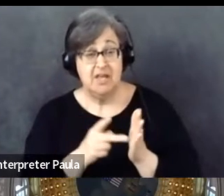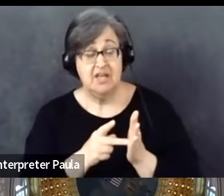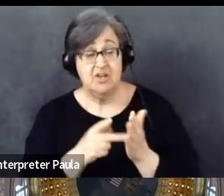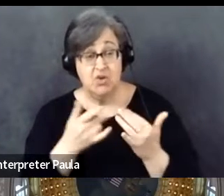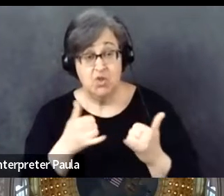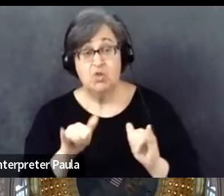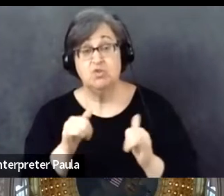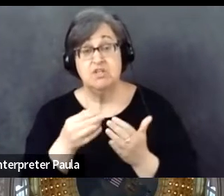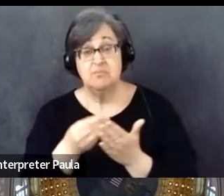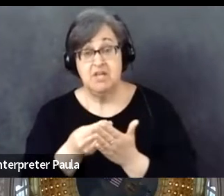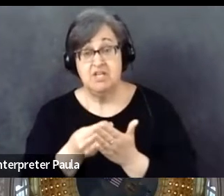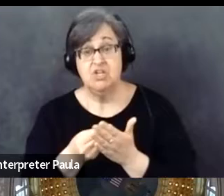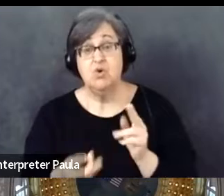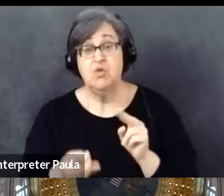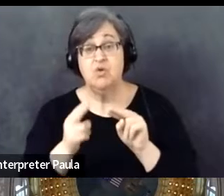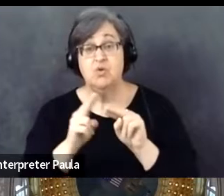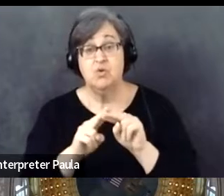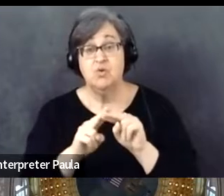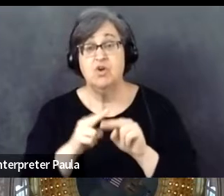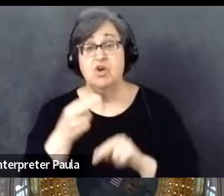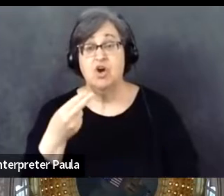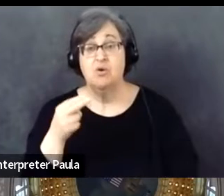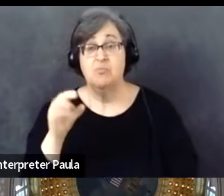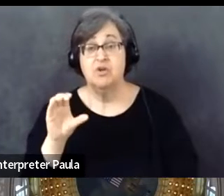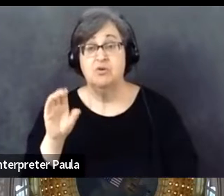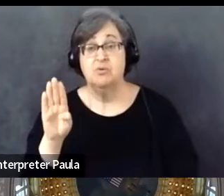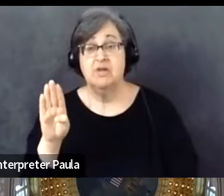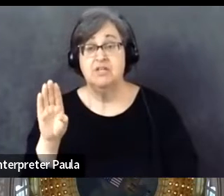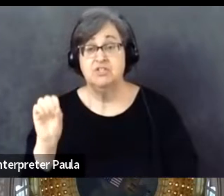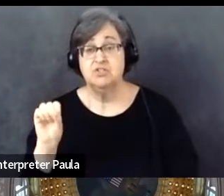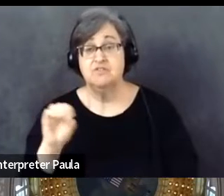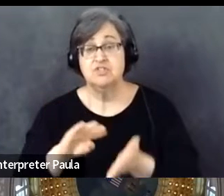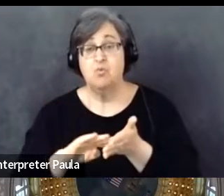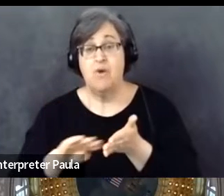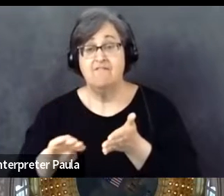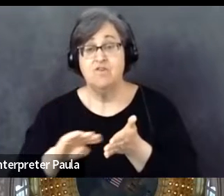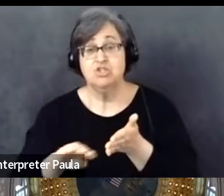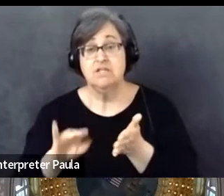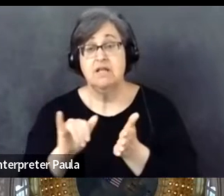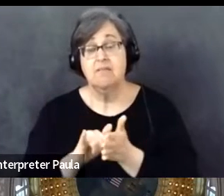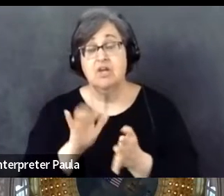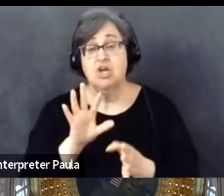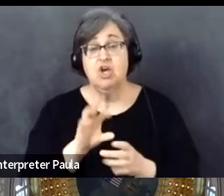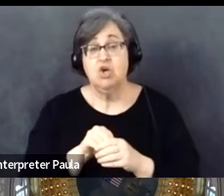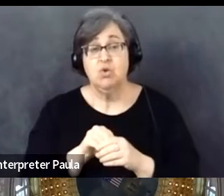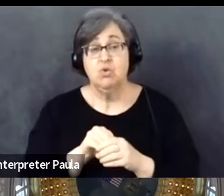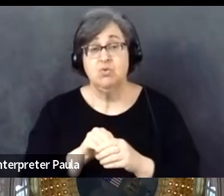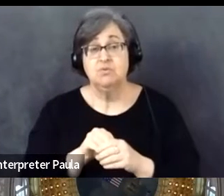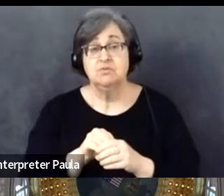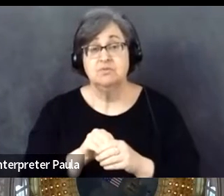still money to increase the home and community-based services waivers. And that includes